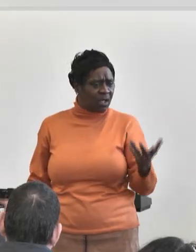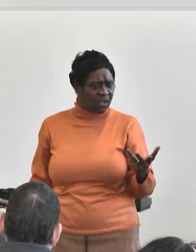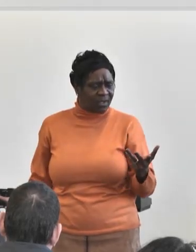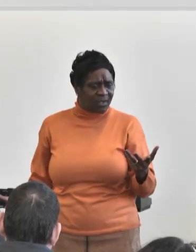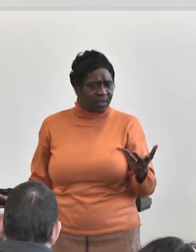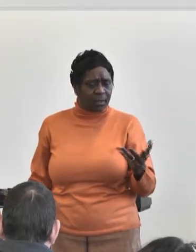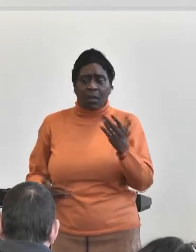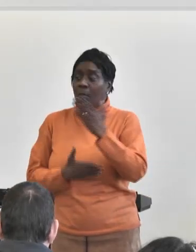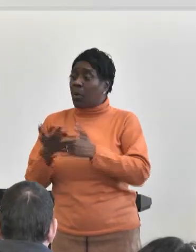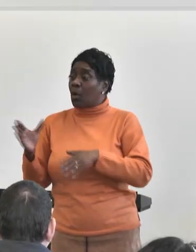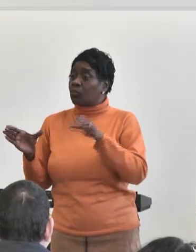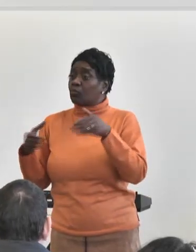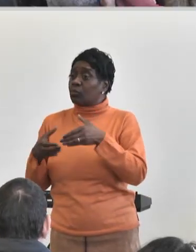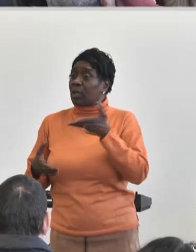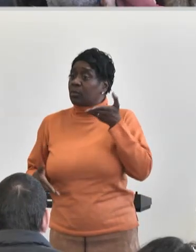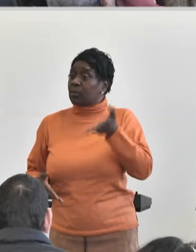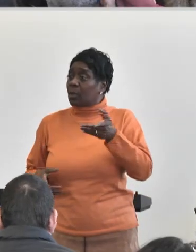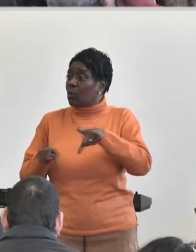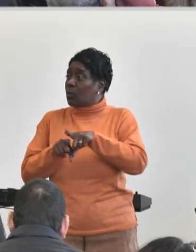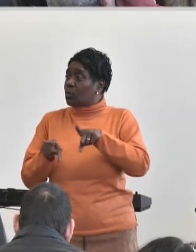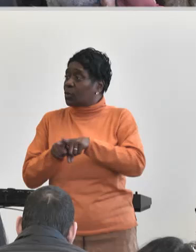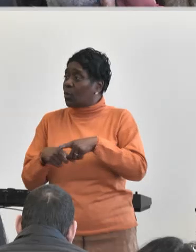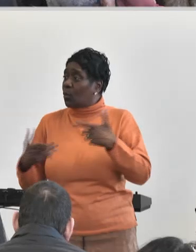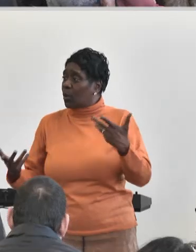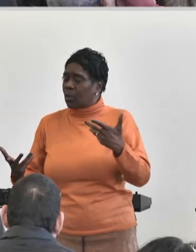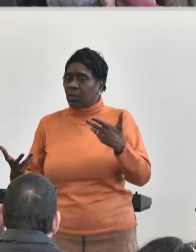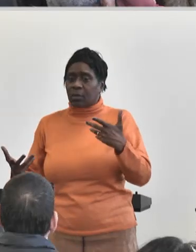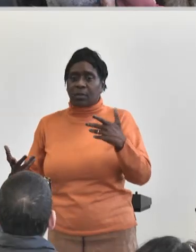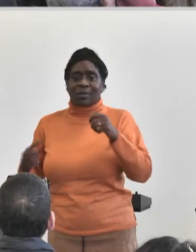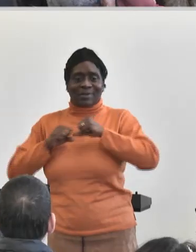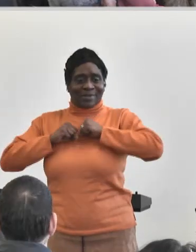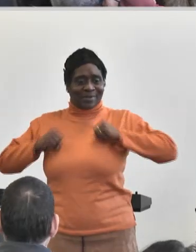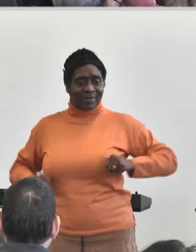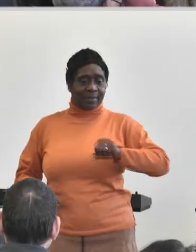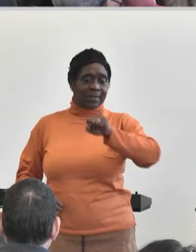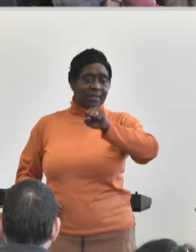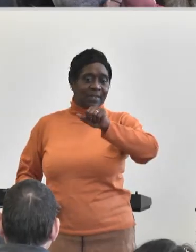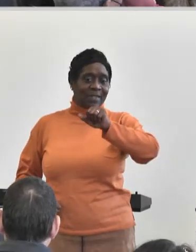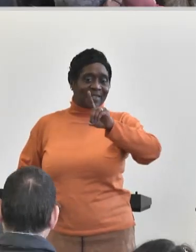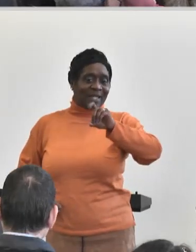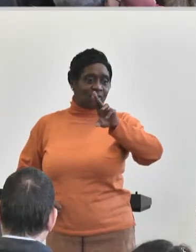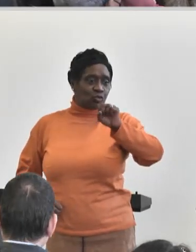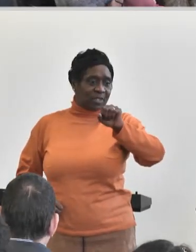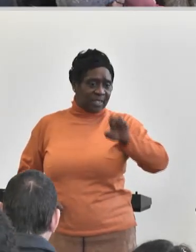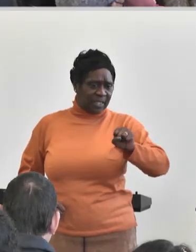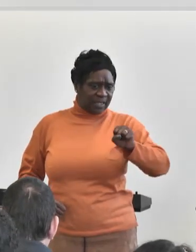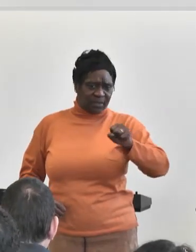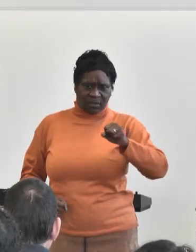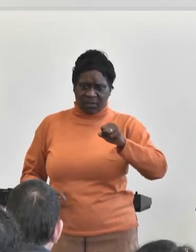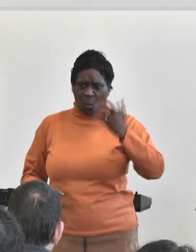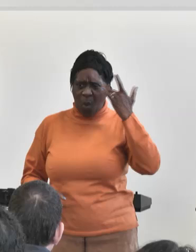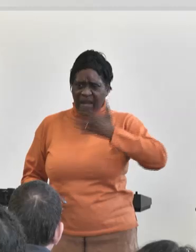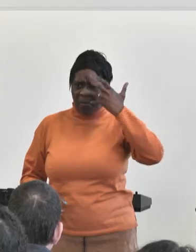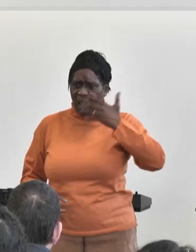You know, part of the group that was there were the Sadducees. You know why the Sadducees were mad?